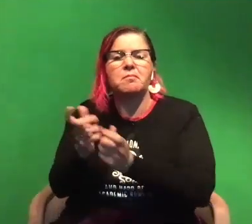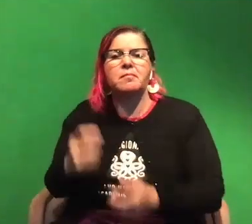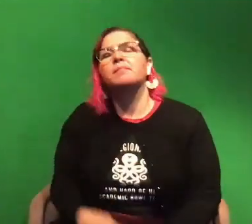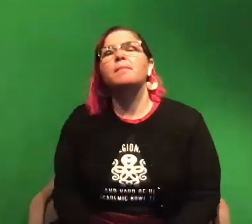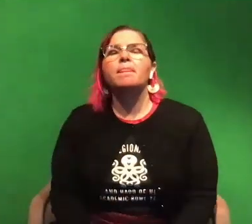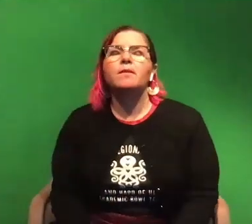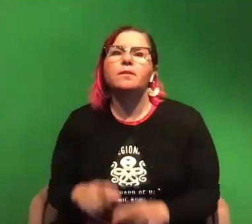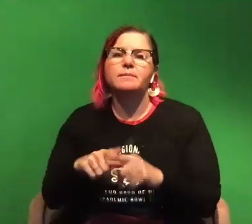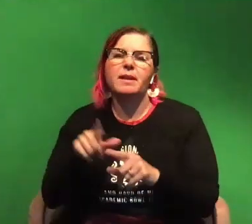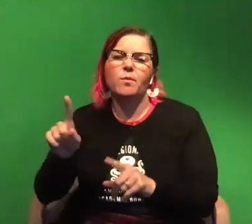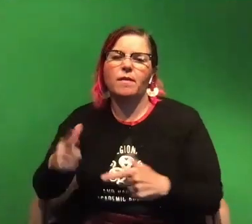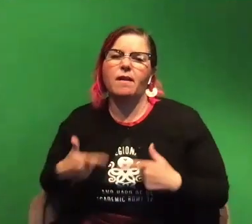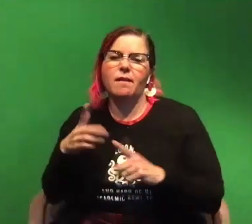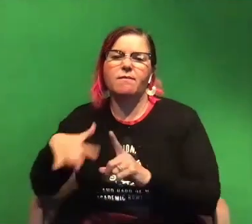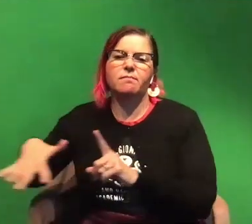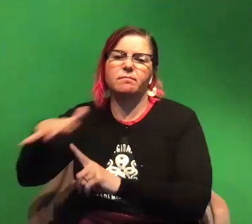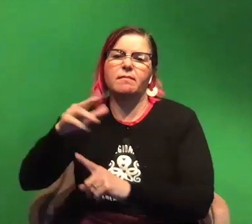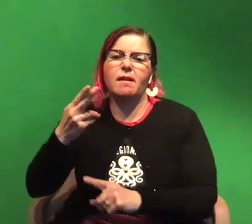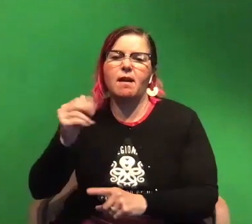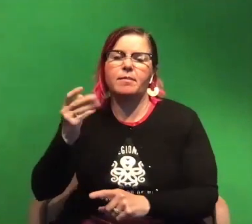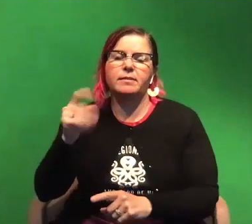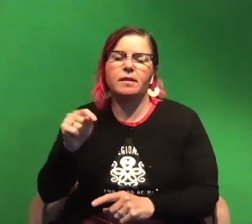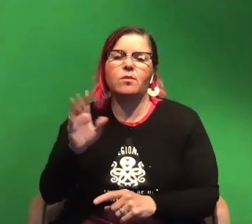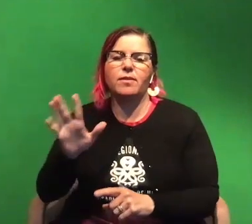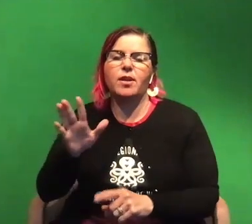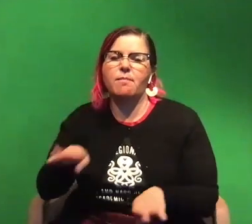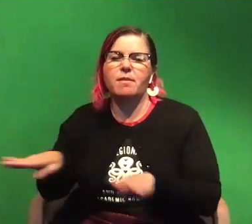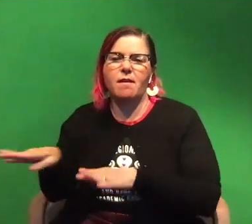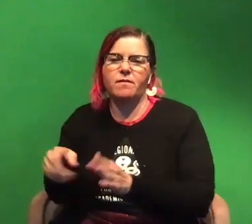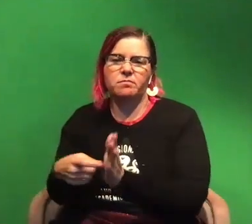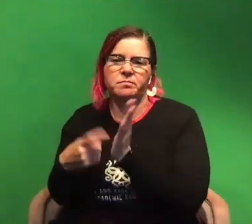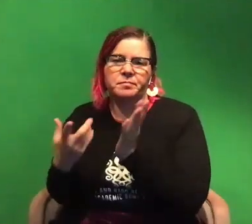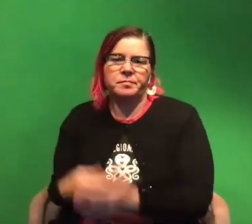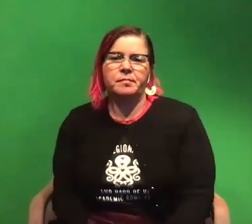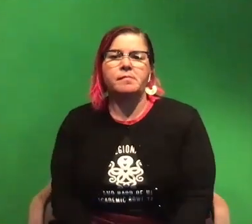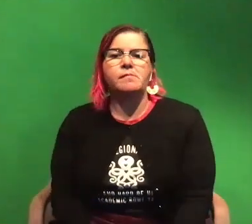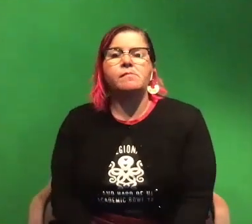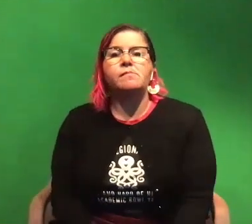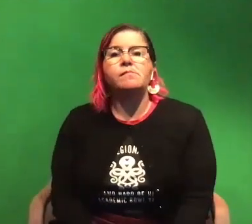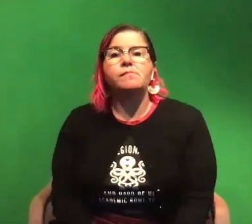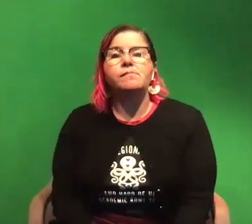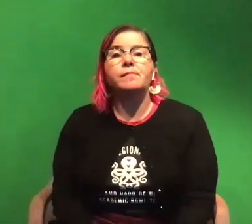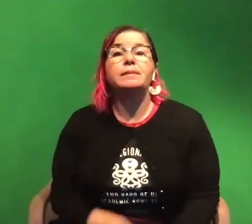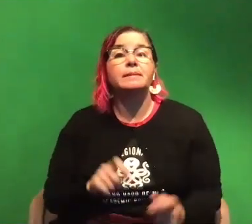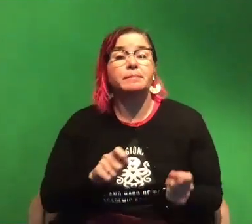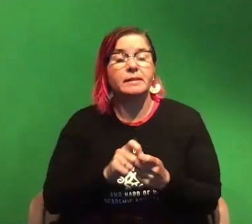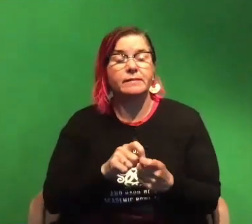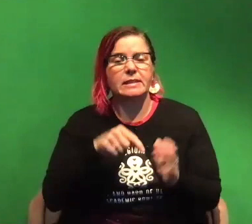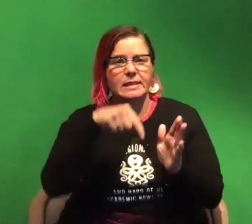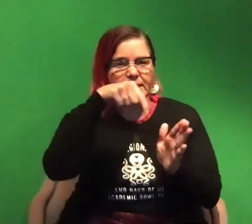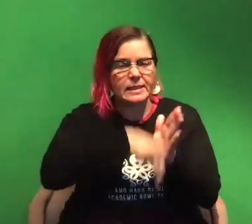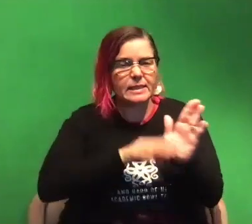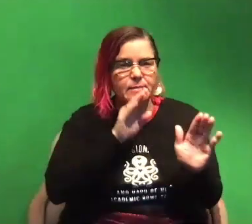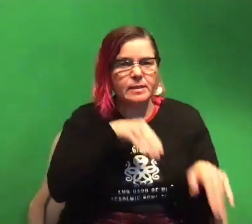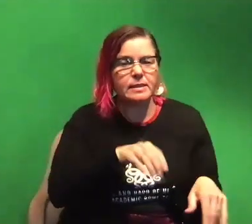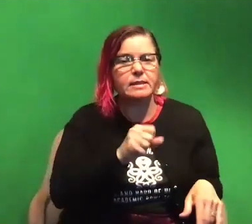depending on the habitat they live in or depending on their repertoire of behaviors. Obviously, for certain species, like our deep sea species of